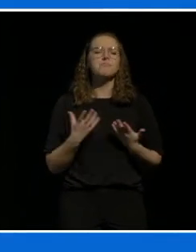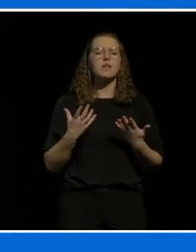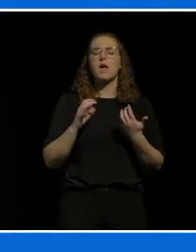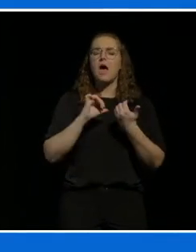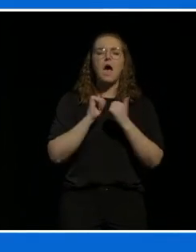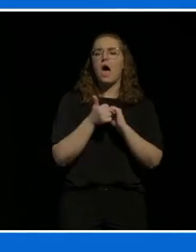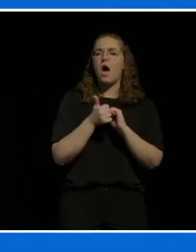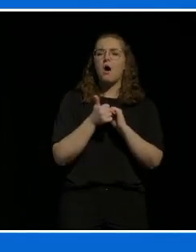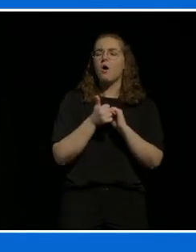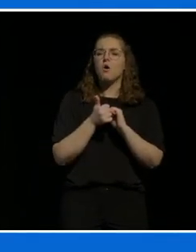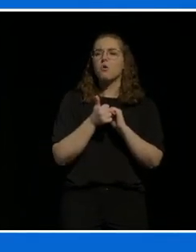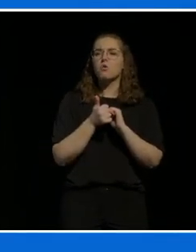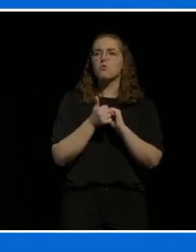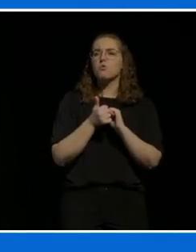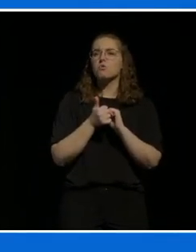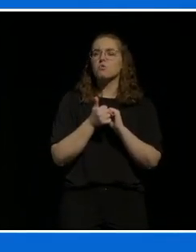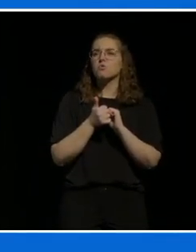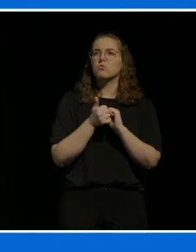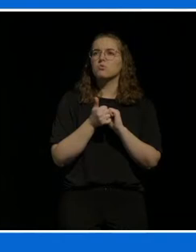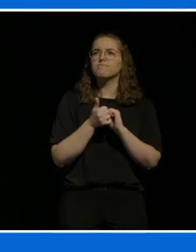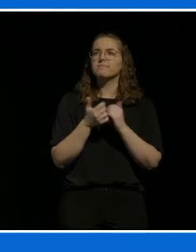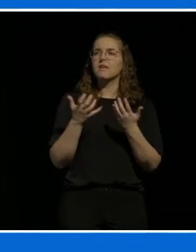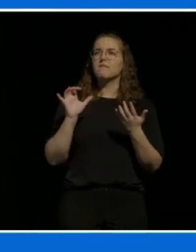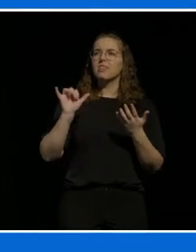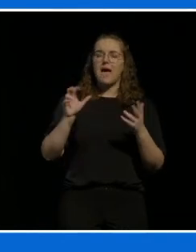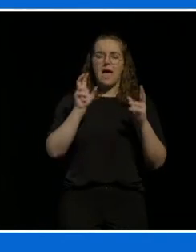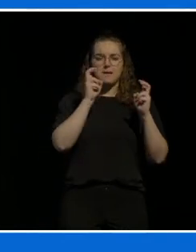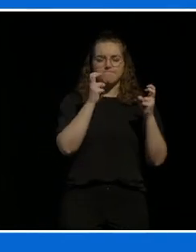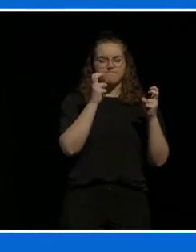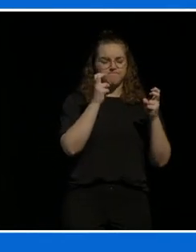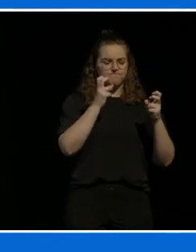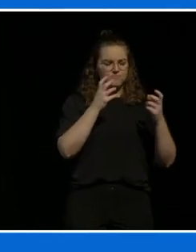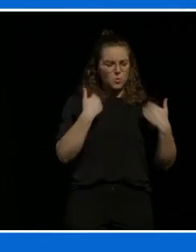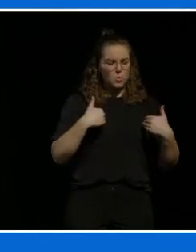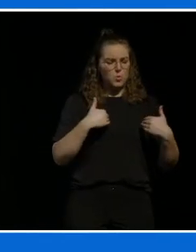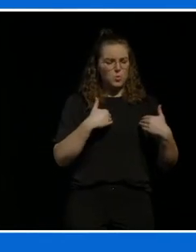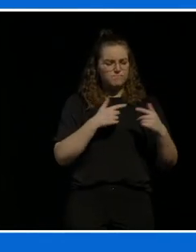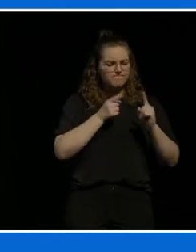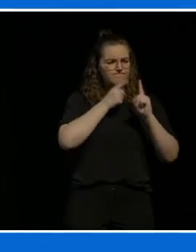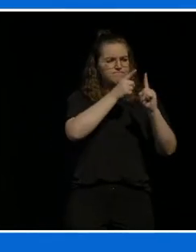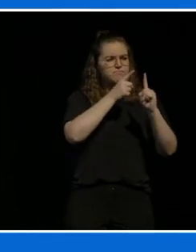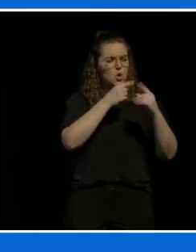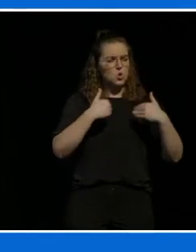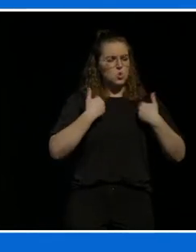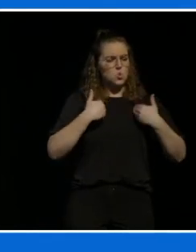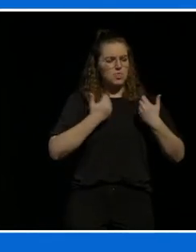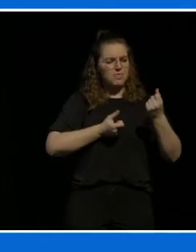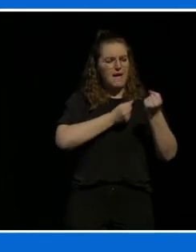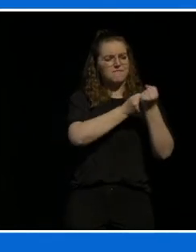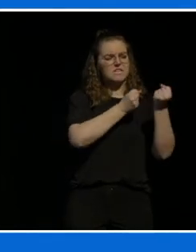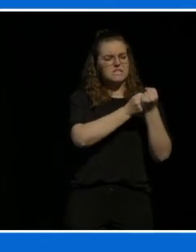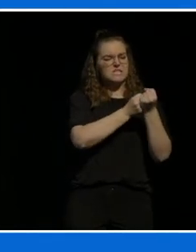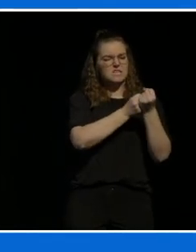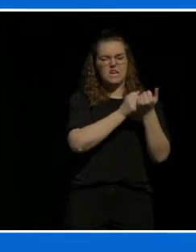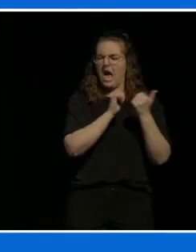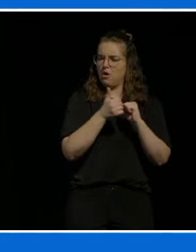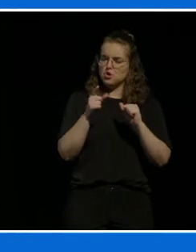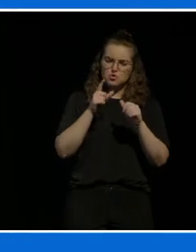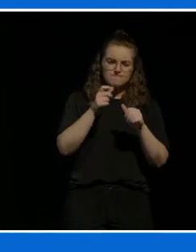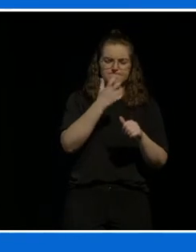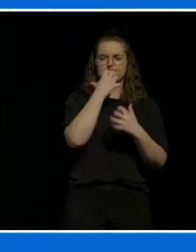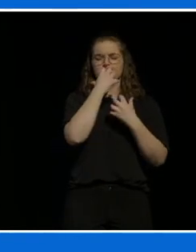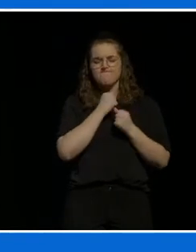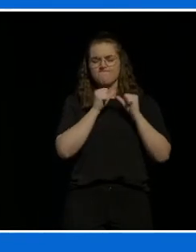how have you kept that mantra of youth advocacy in Half the Story? And what does youth advocacy mean to you?